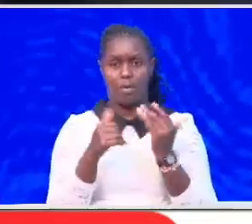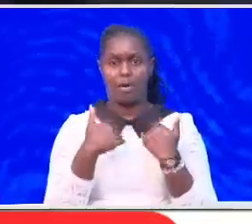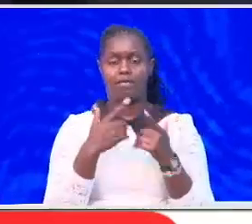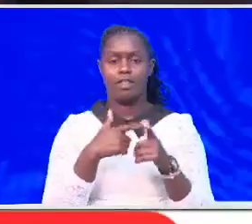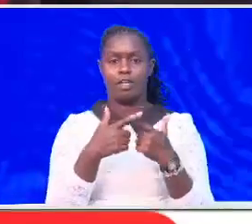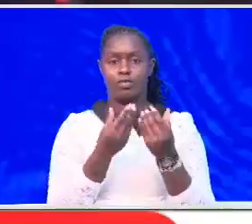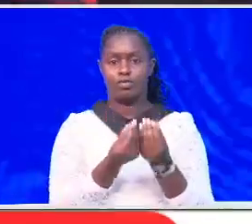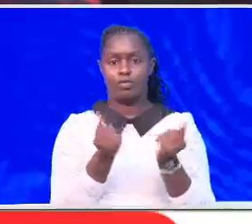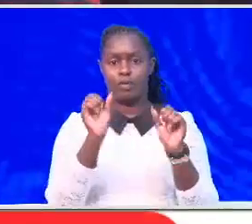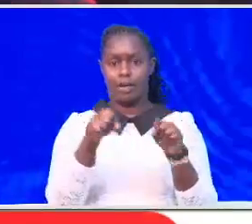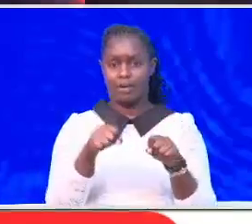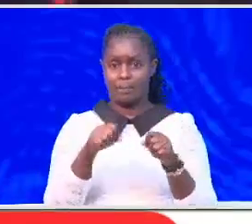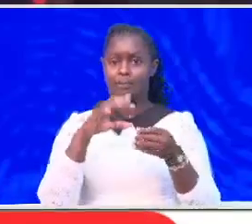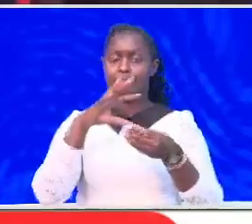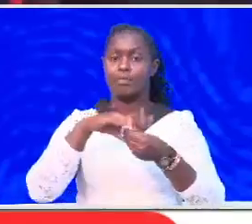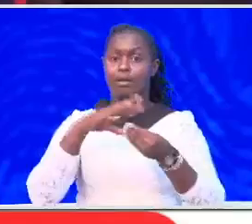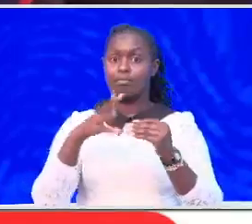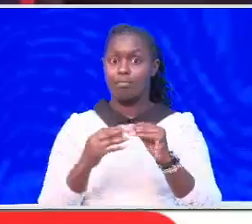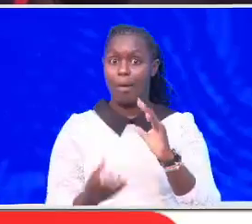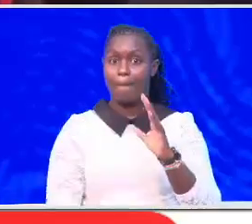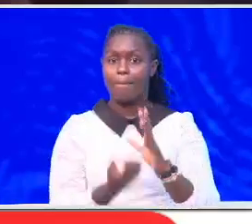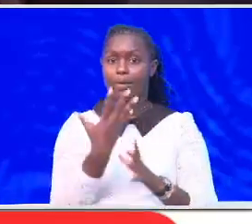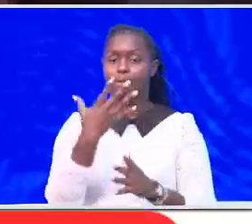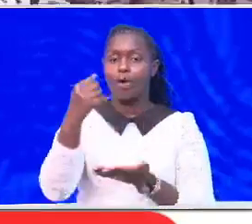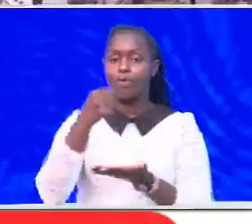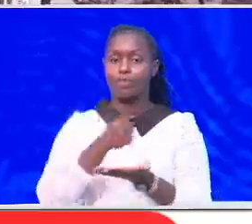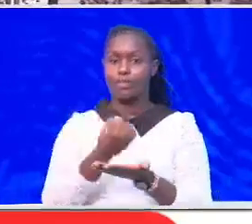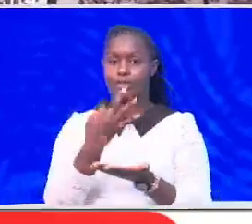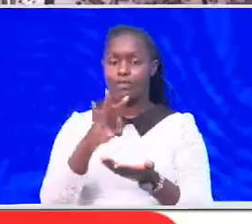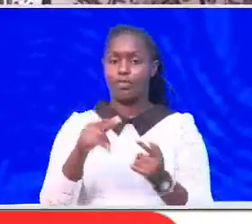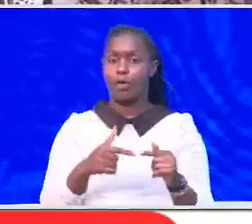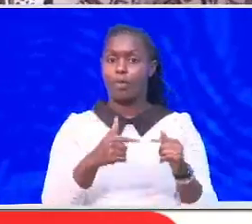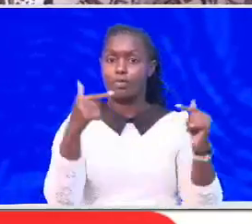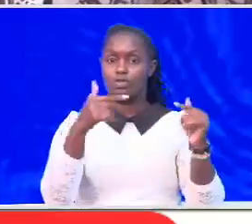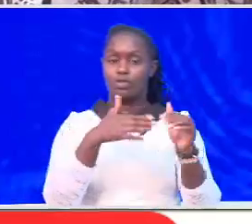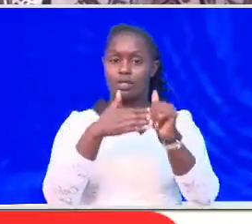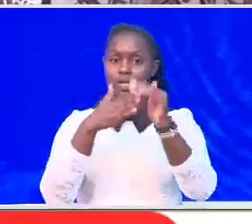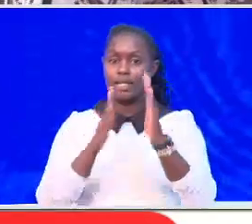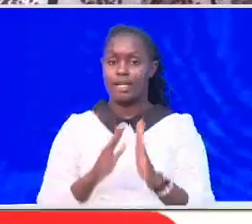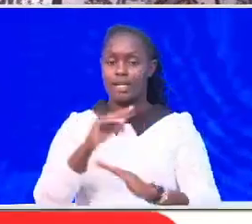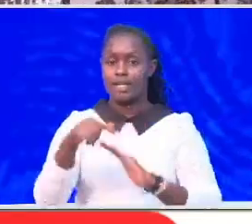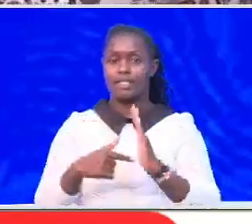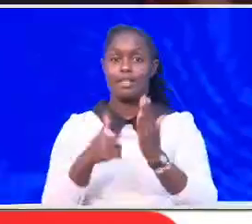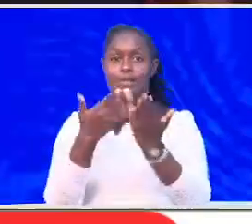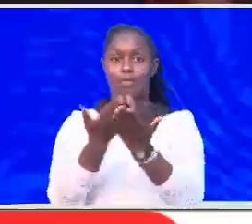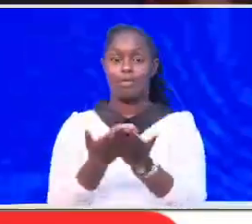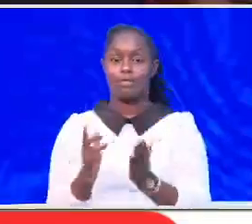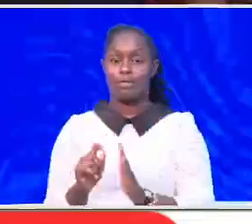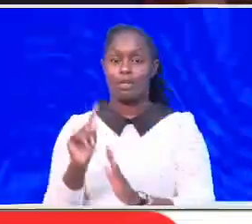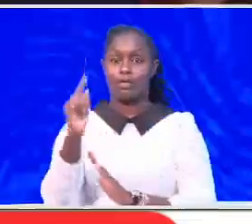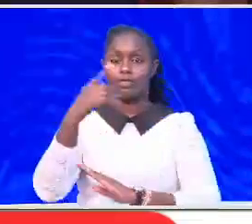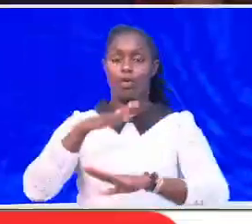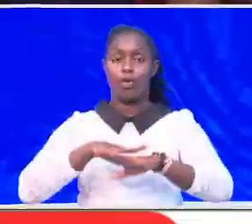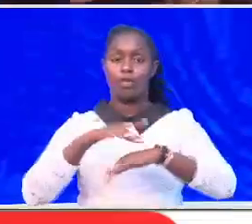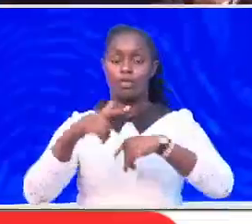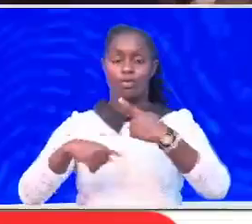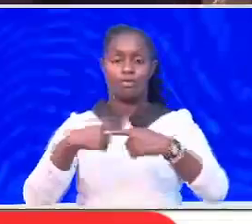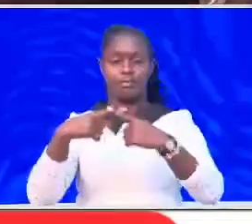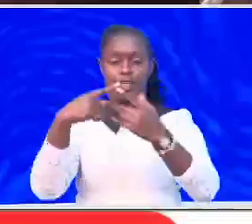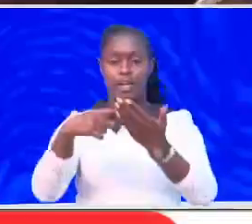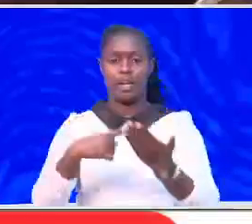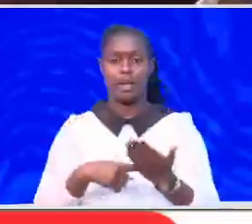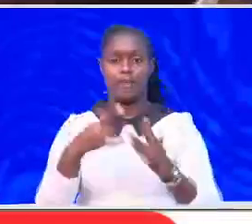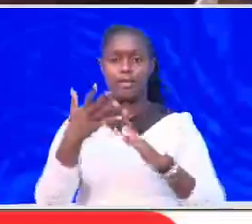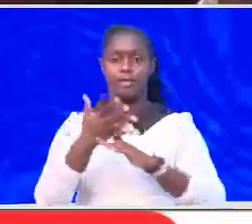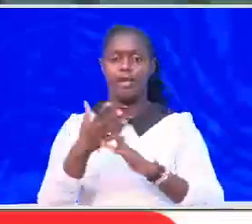The creation of Leader of Official Opposition is among the proposals from Kenya Kwanza in the ongoing dialogue between Azimio